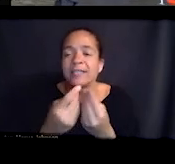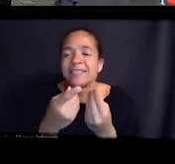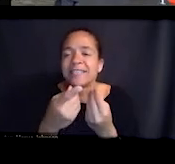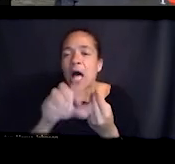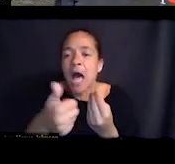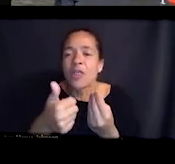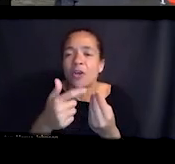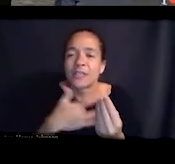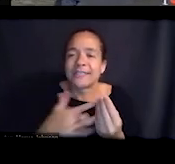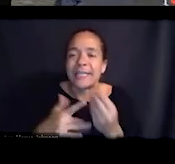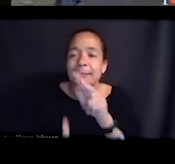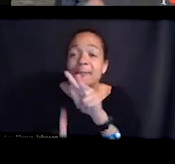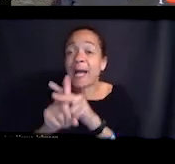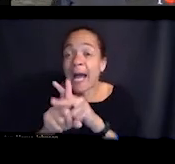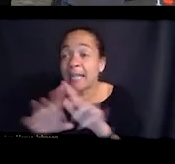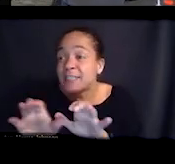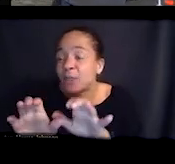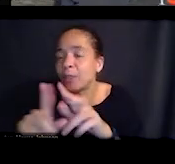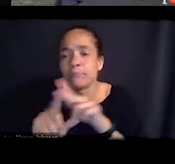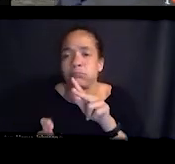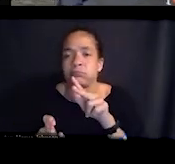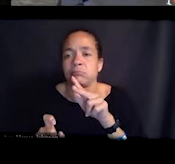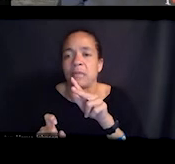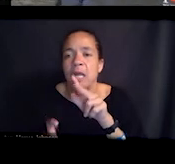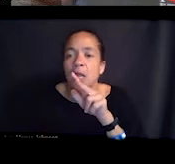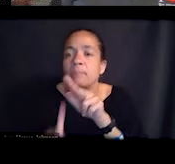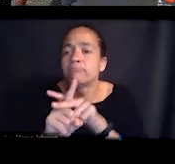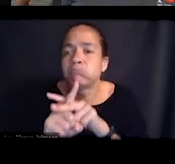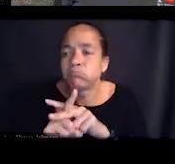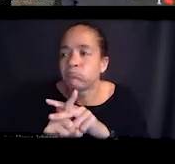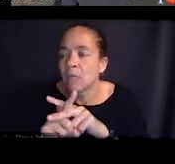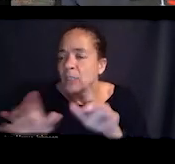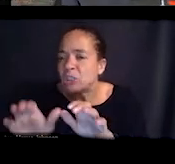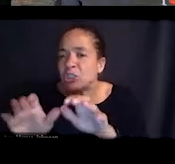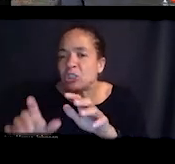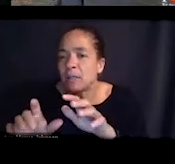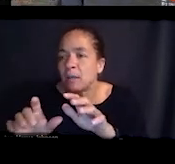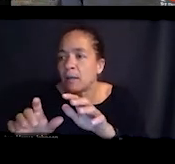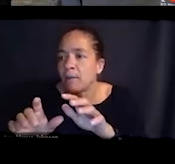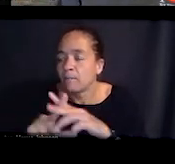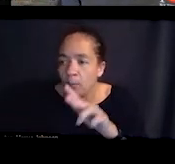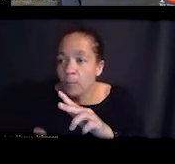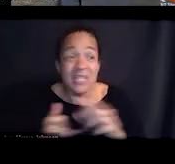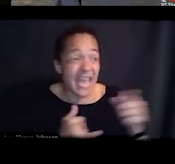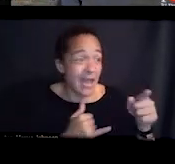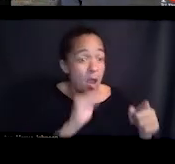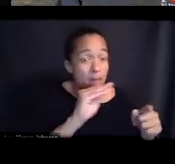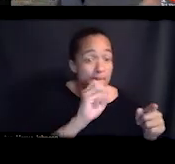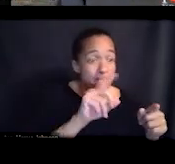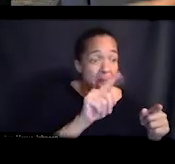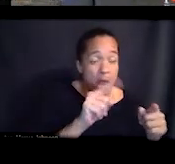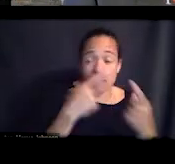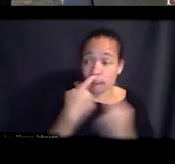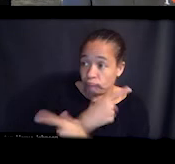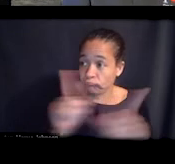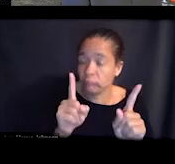bandwagon in order to start focusing on whatever it is that Mott Foundation is focusing on. And they